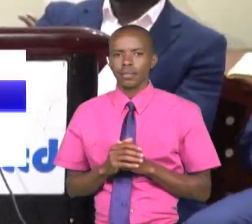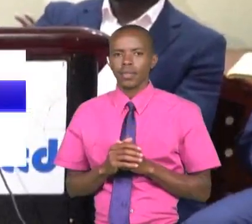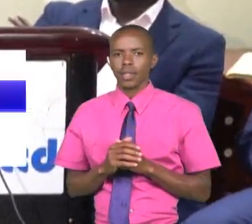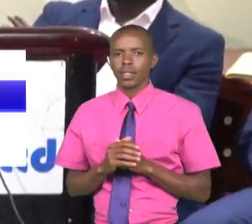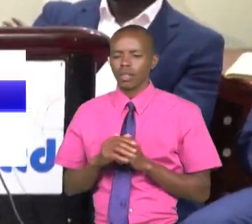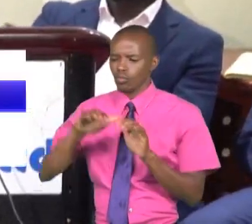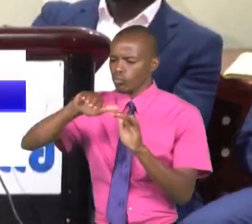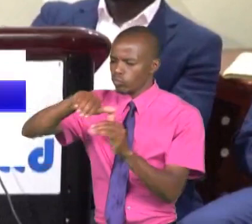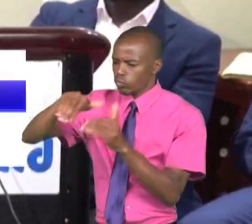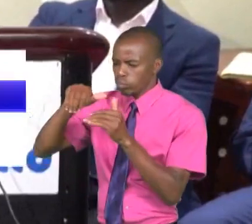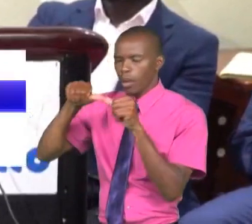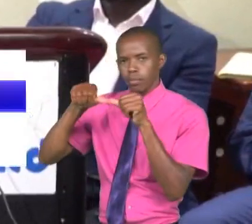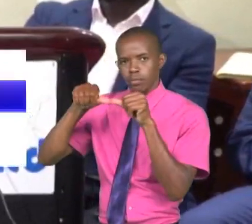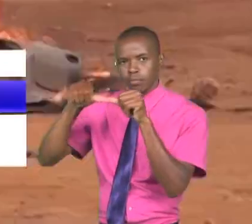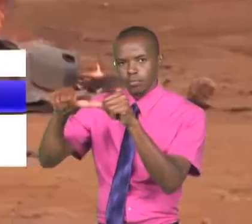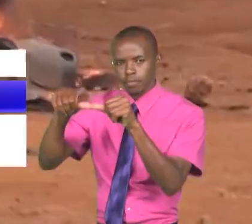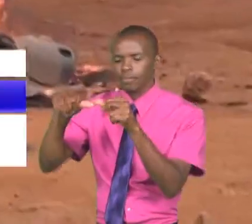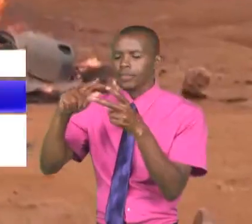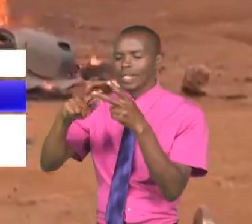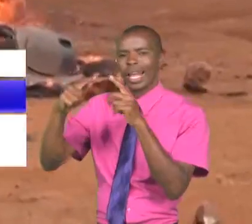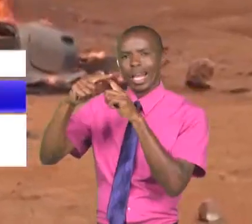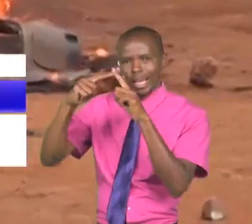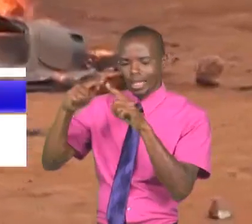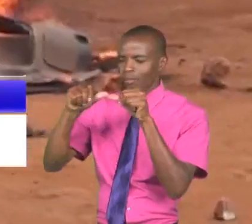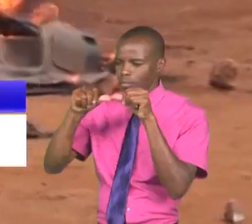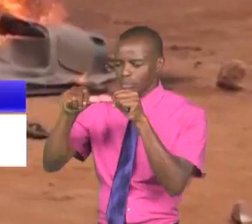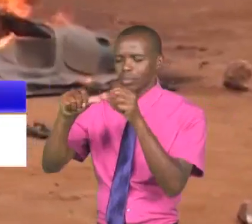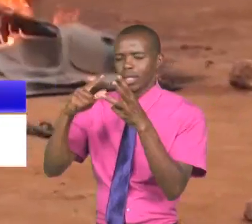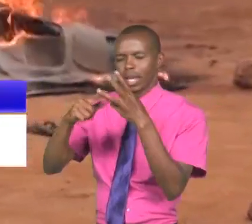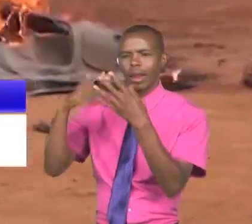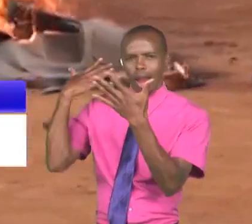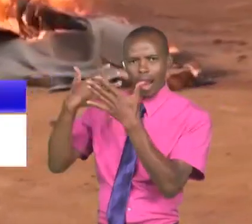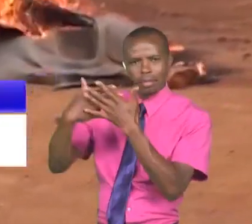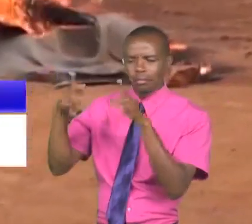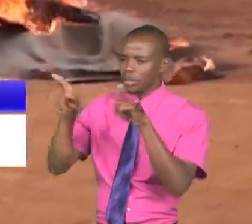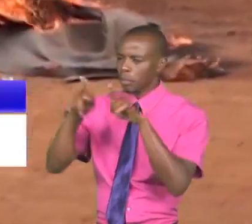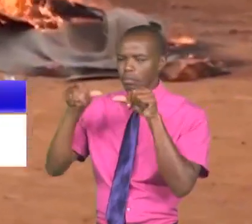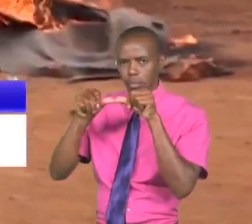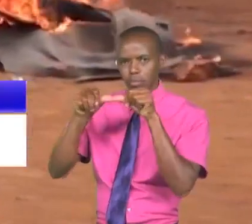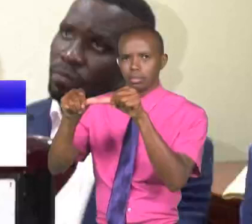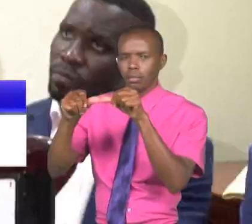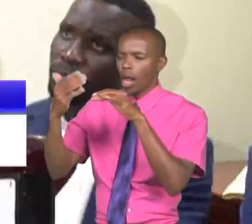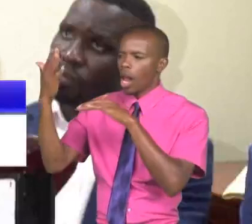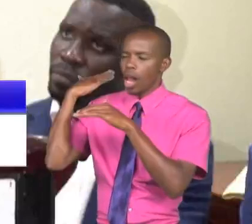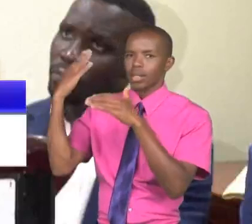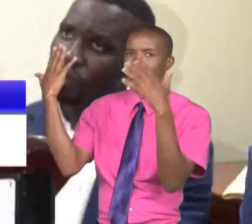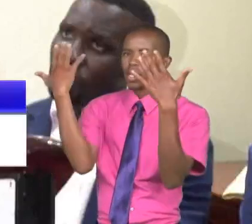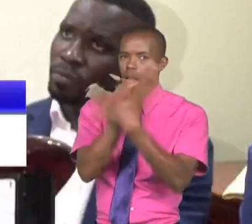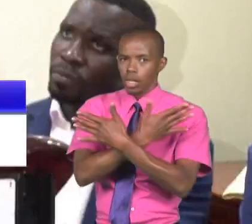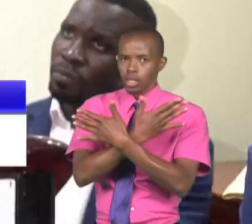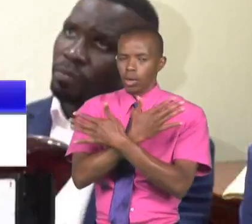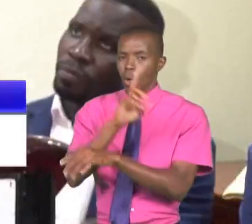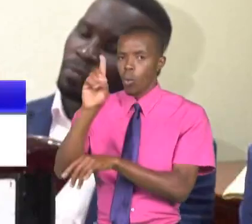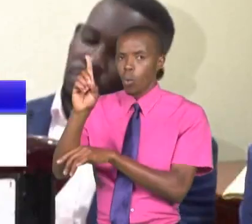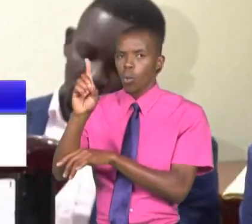abductions are ongoing, killings are ongoing, and arrests are ongoing. Last night,